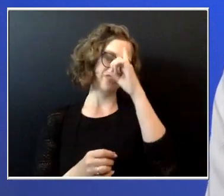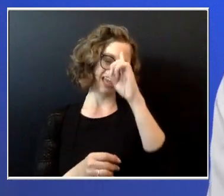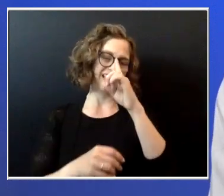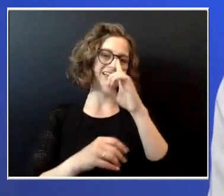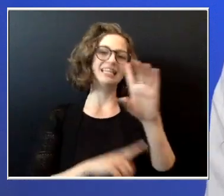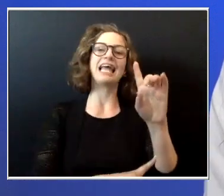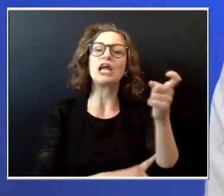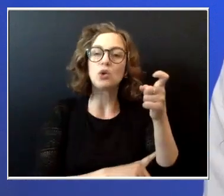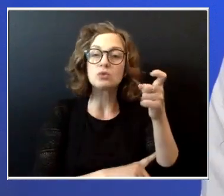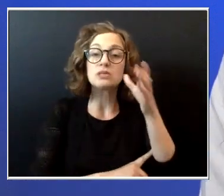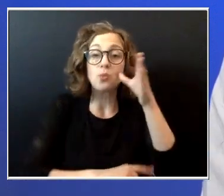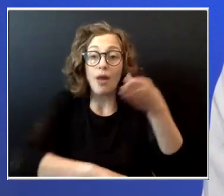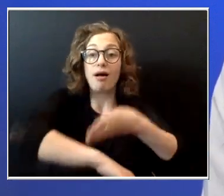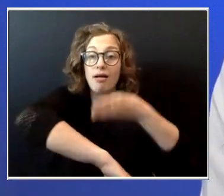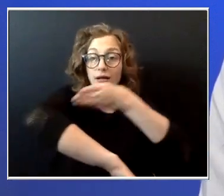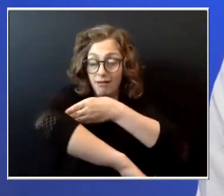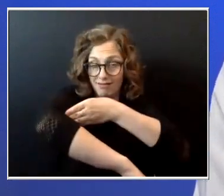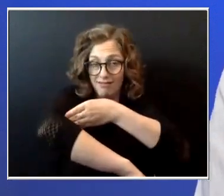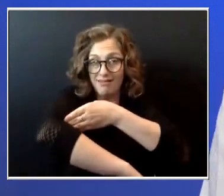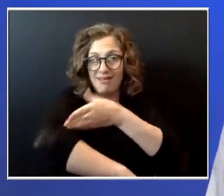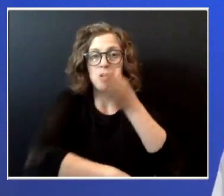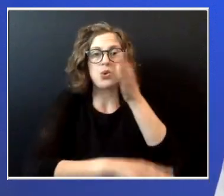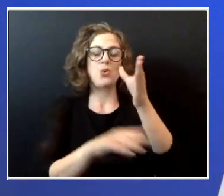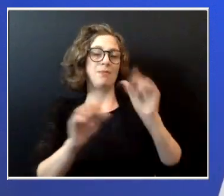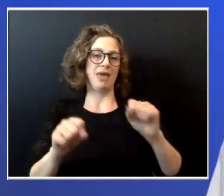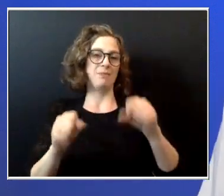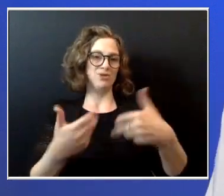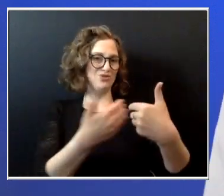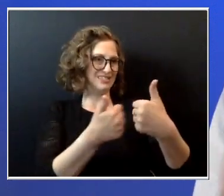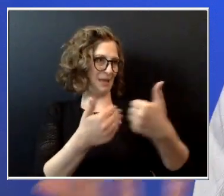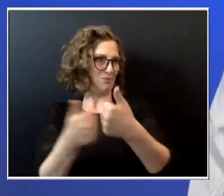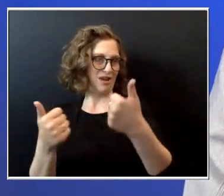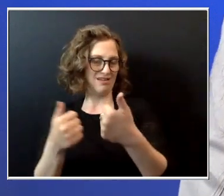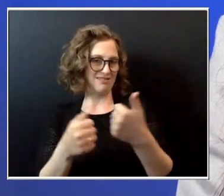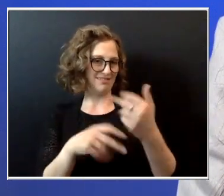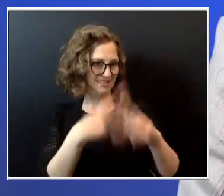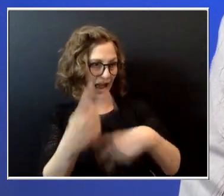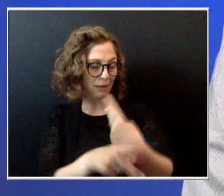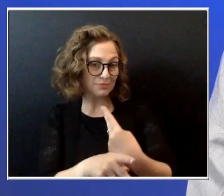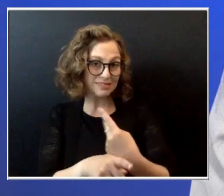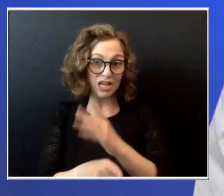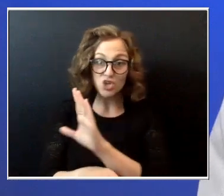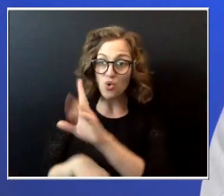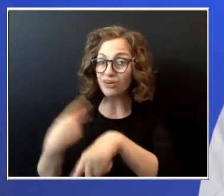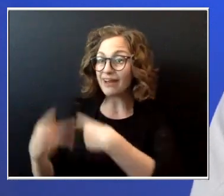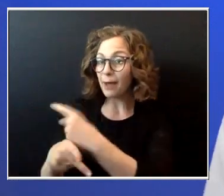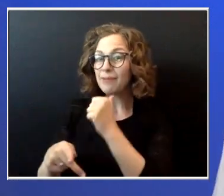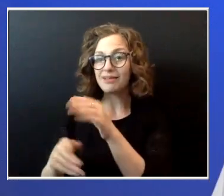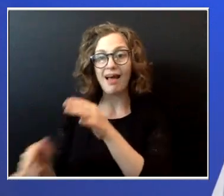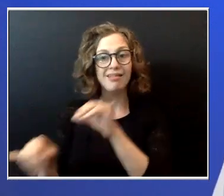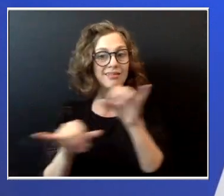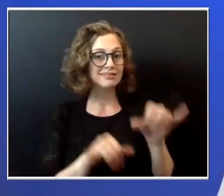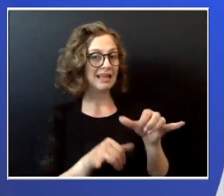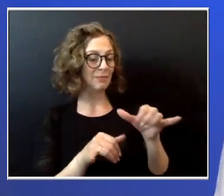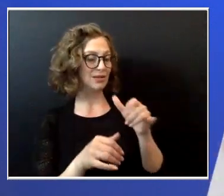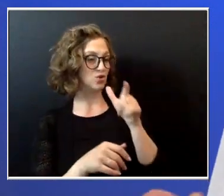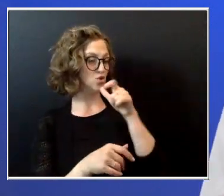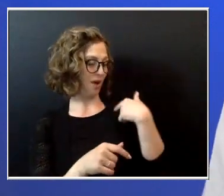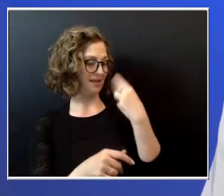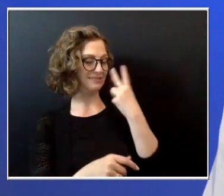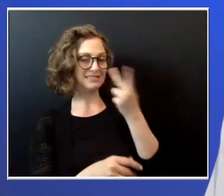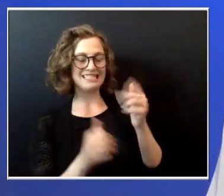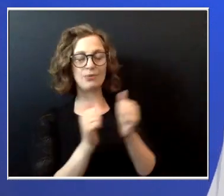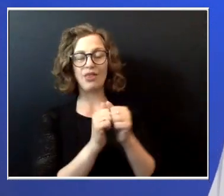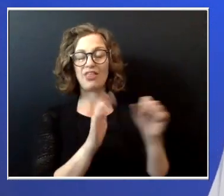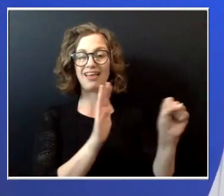We're going to be able to separate out types of tinnitus, like you have Meniere's. Yeah. That's not the same as the patients I see on our concussion team who develop it